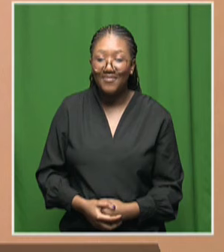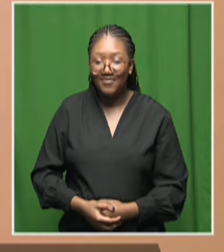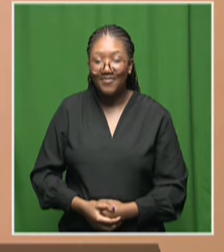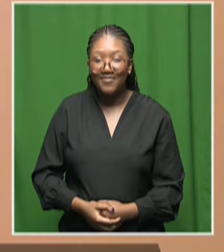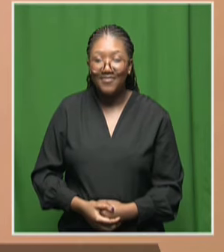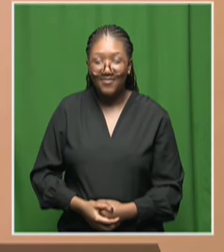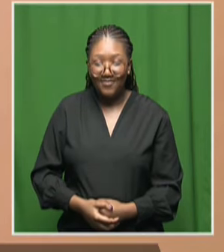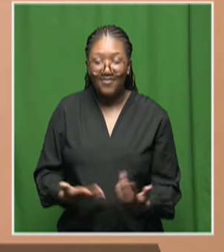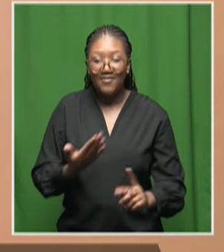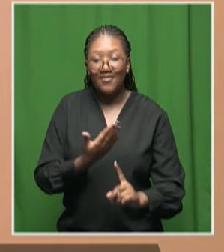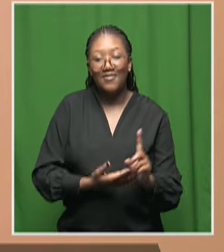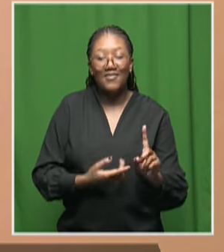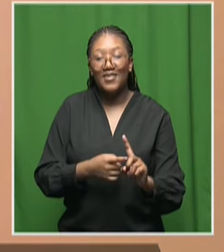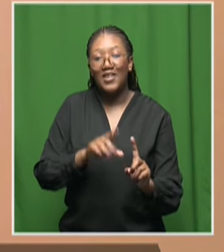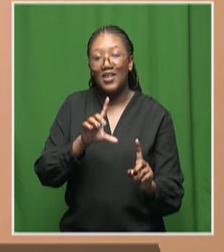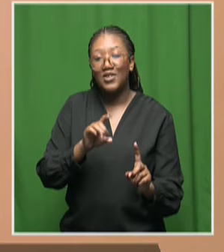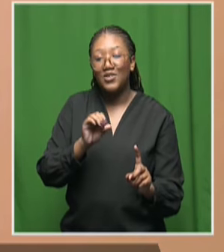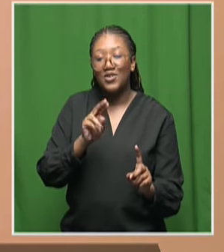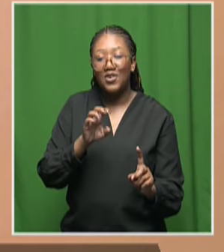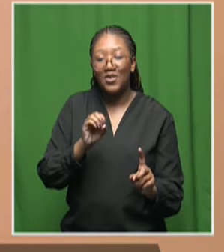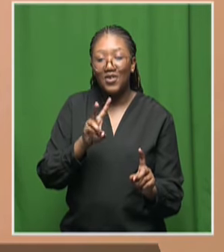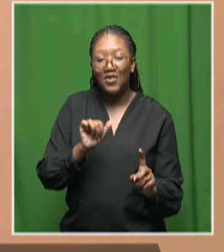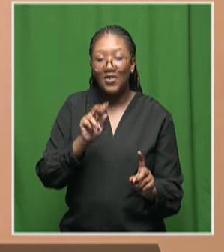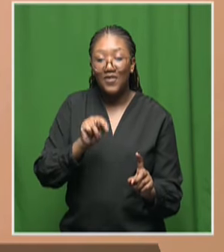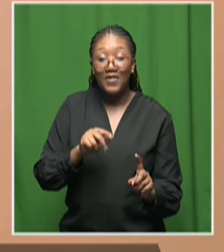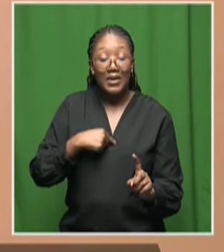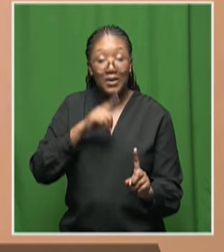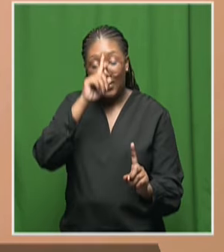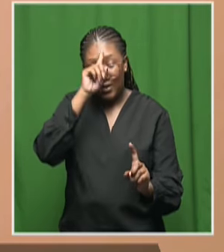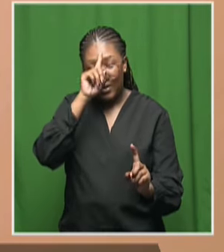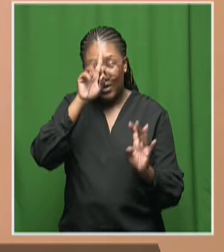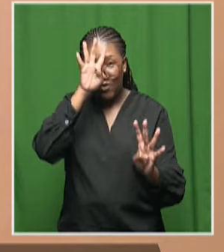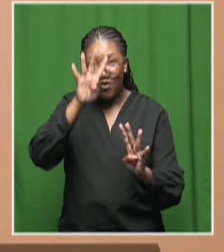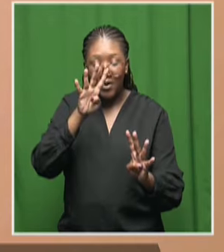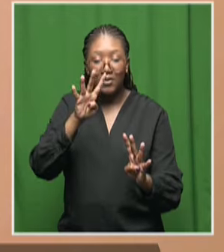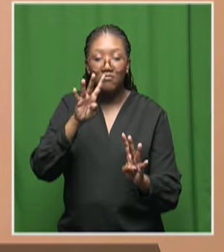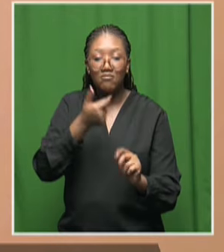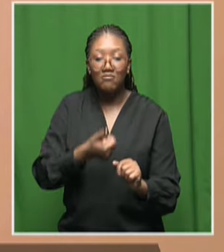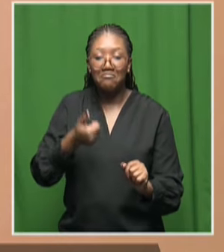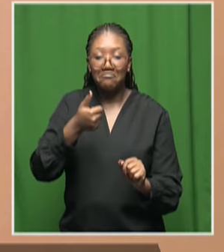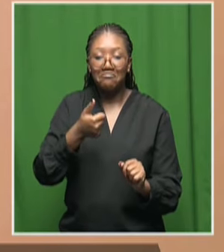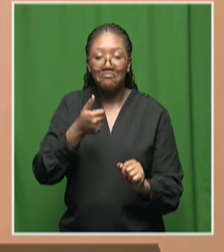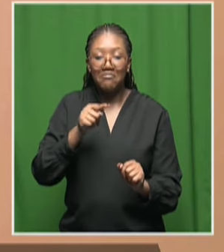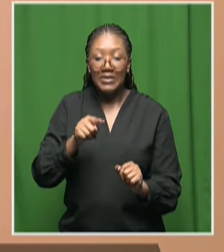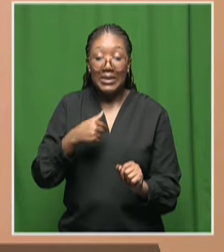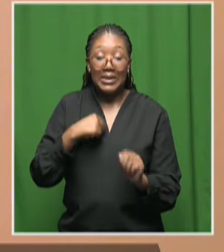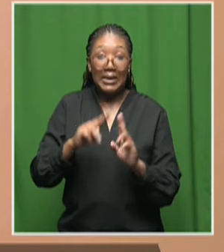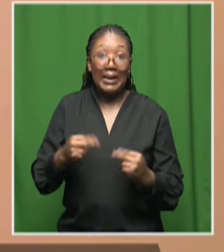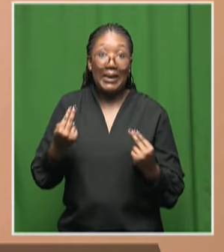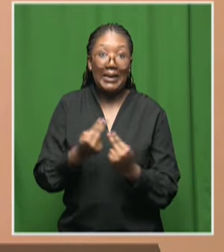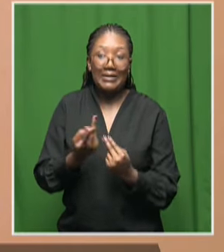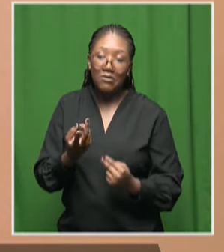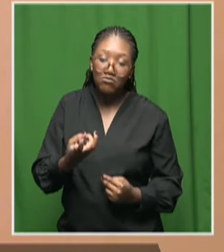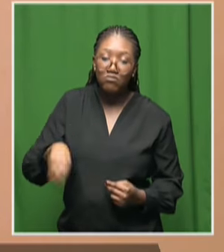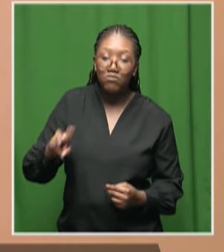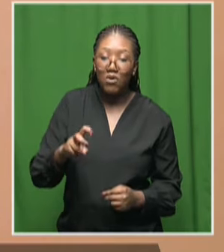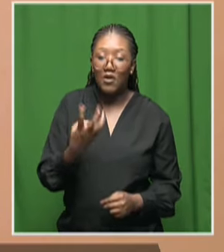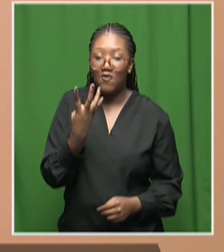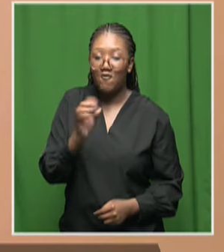Dal. Donavan Mynhardt is the curator at Rust-en-Vrede Gallery, which is a national exhibition. You heard there, showcasing